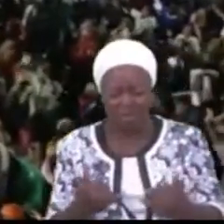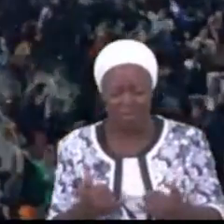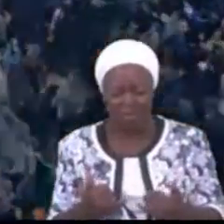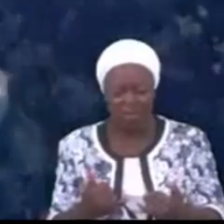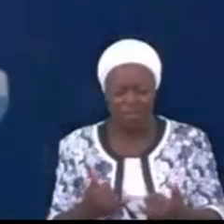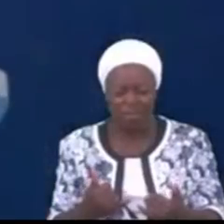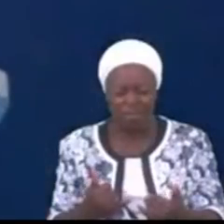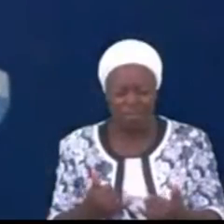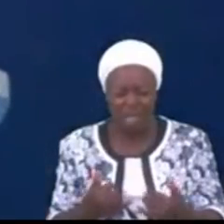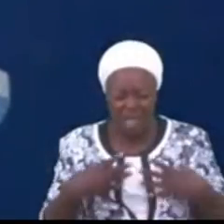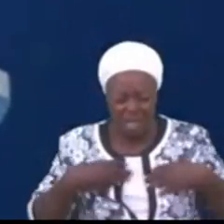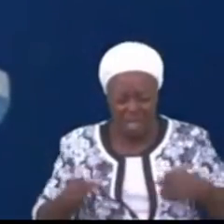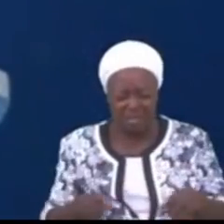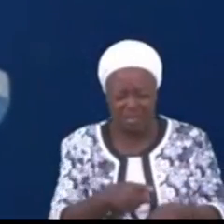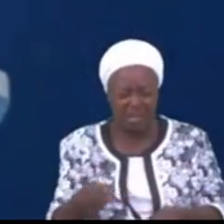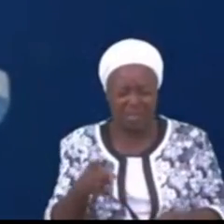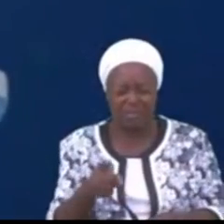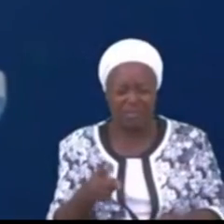Heal them,